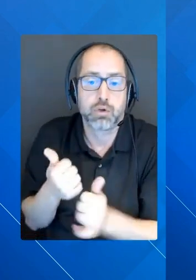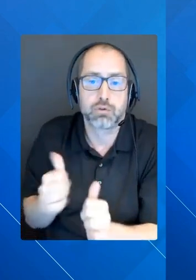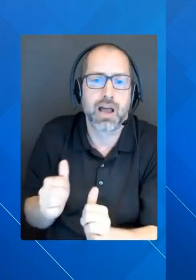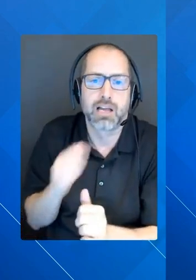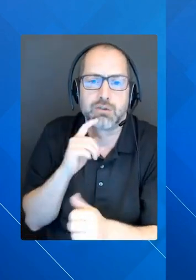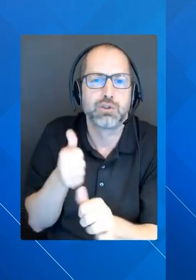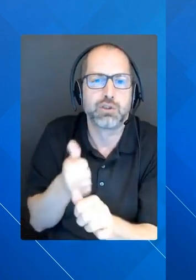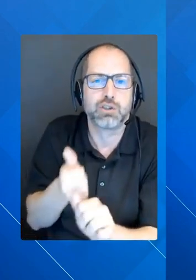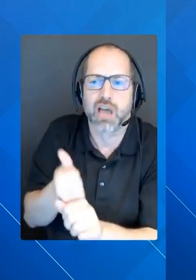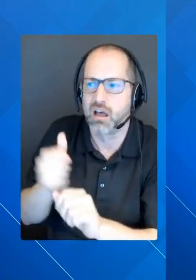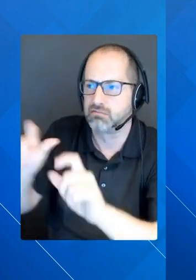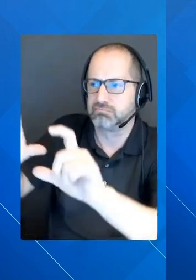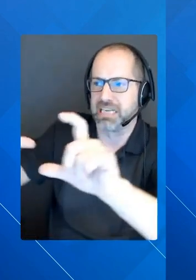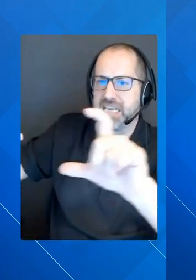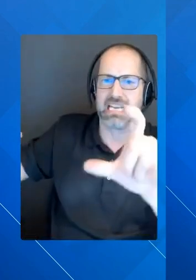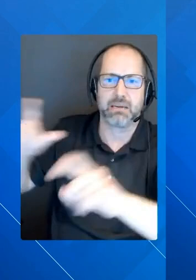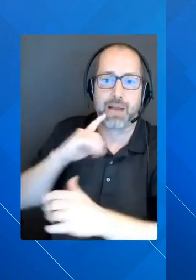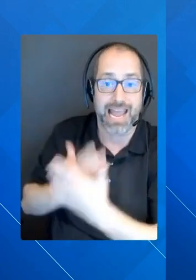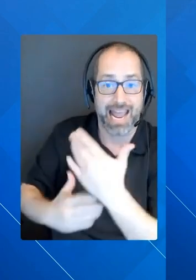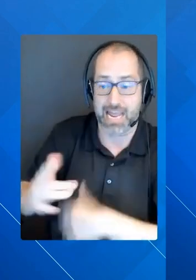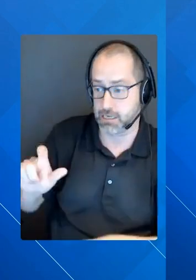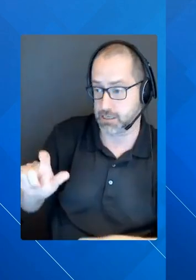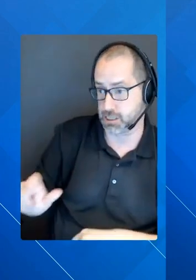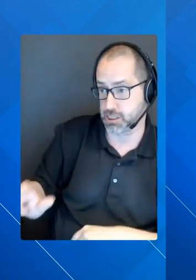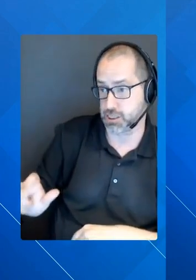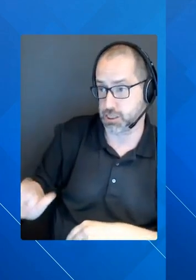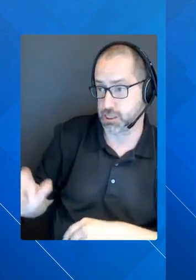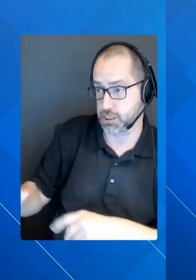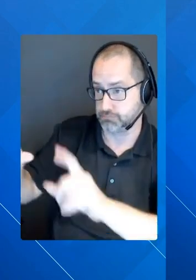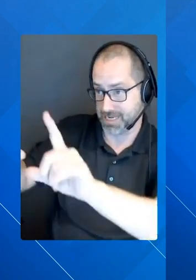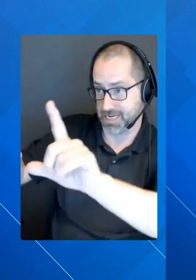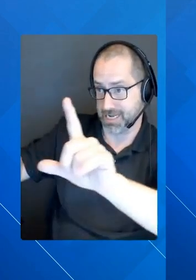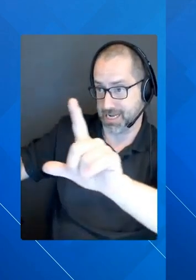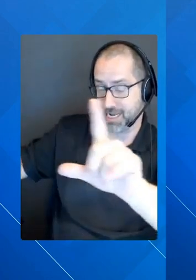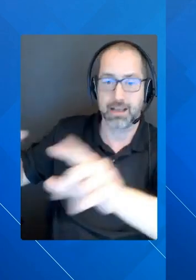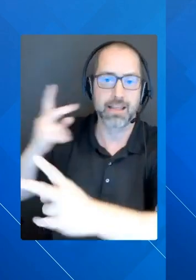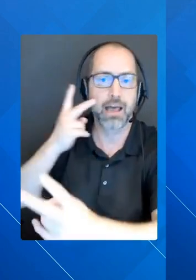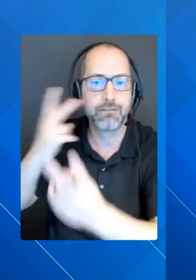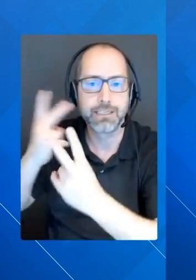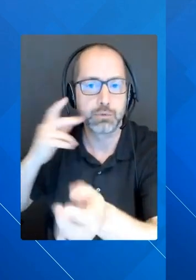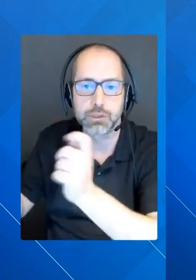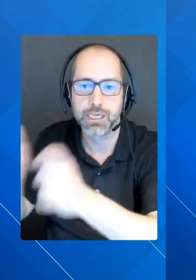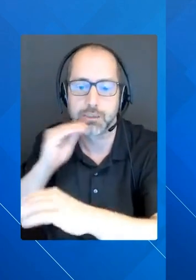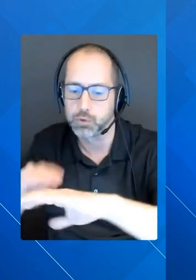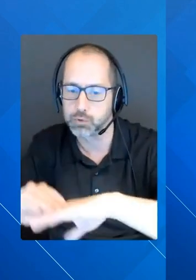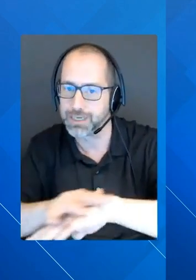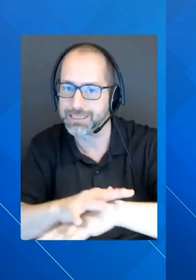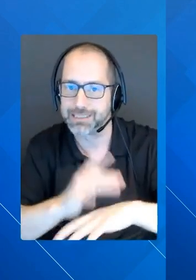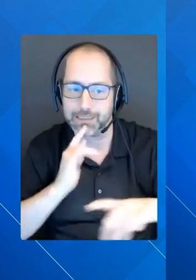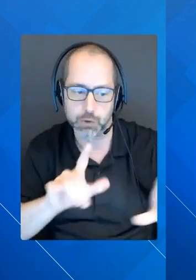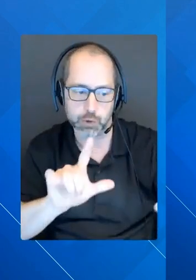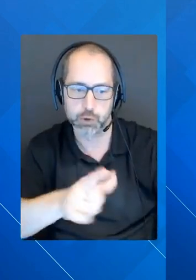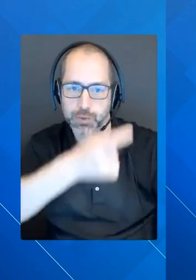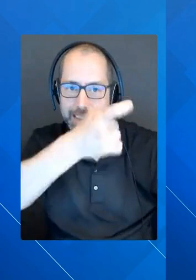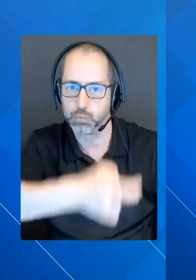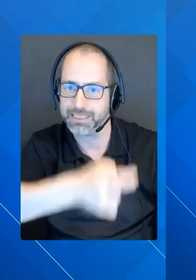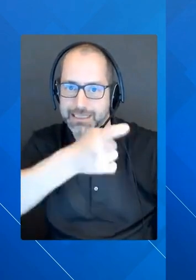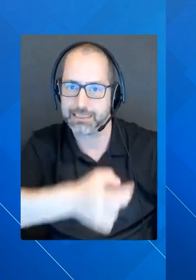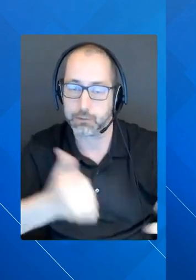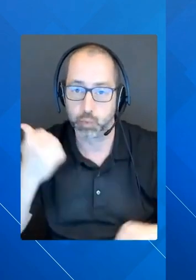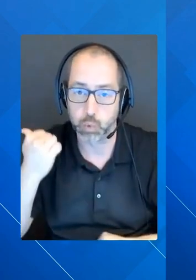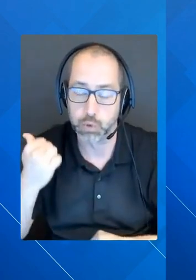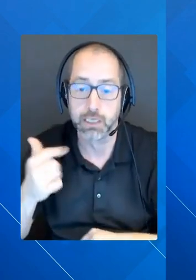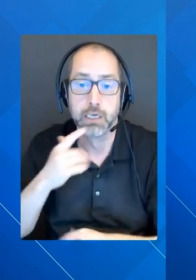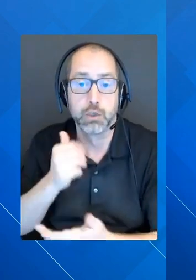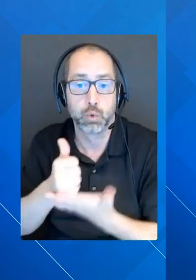size or just making things bold by hand, because that visual nuance will not translate to screen readers. To help you understand how